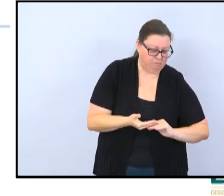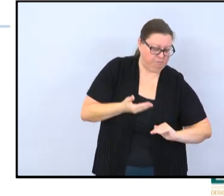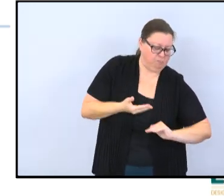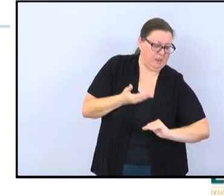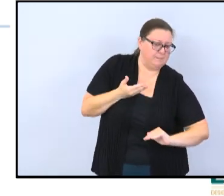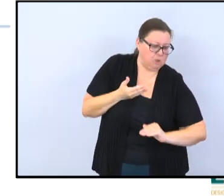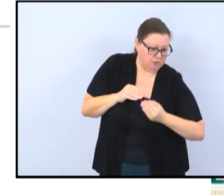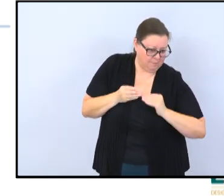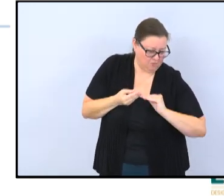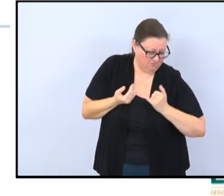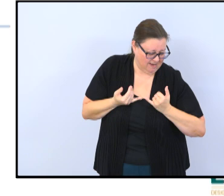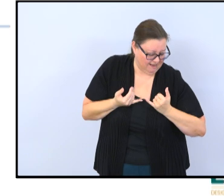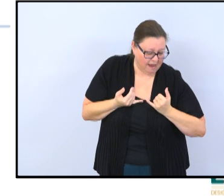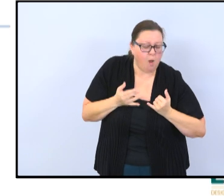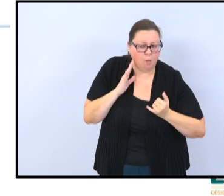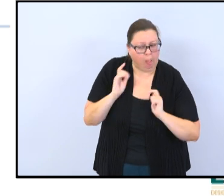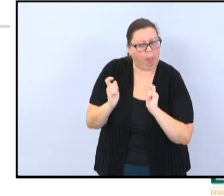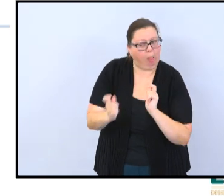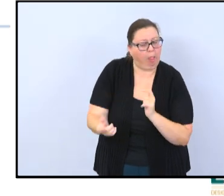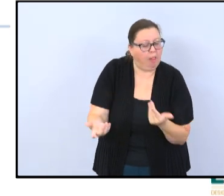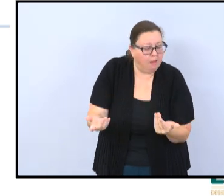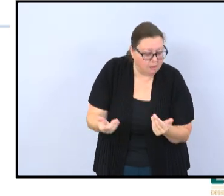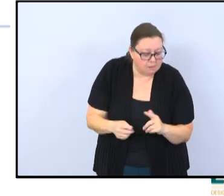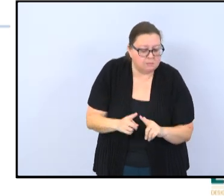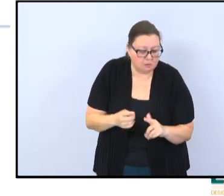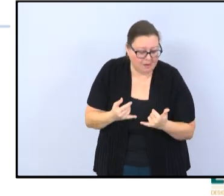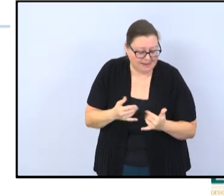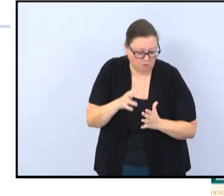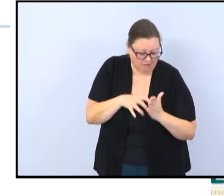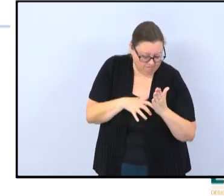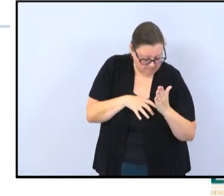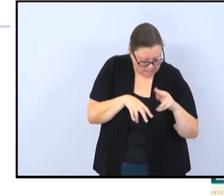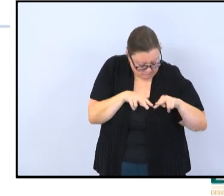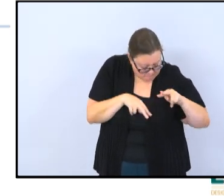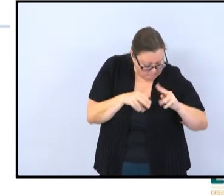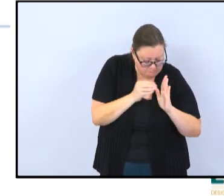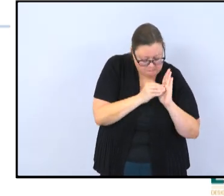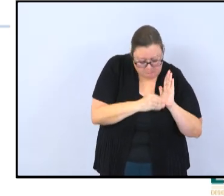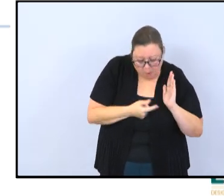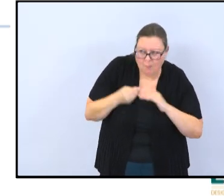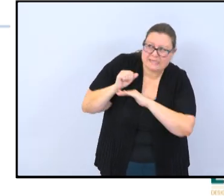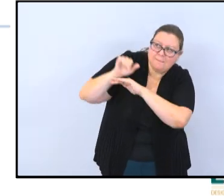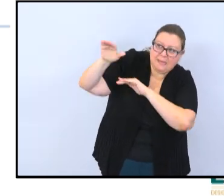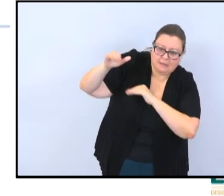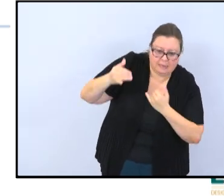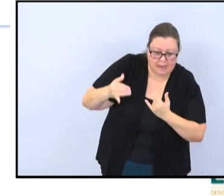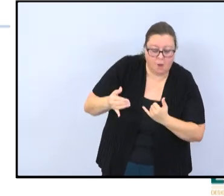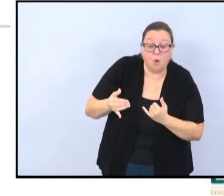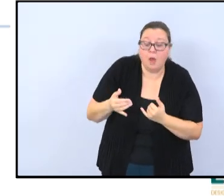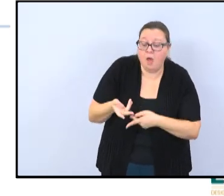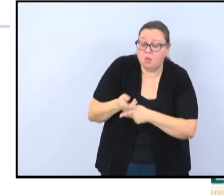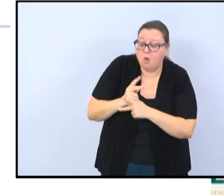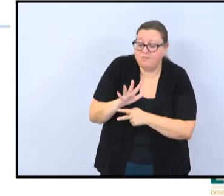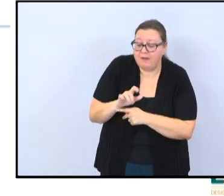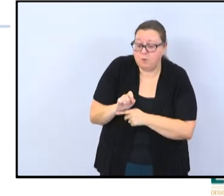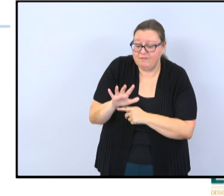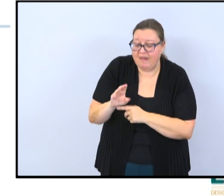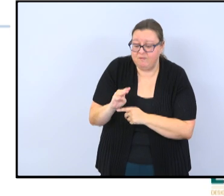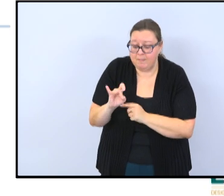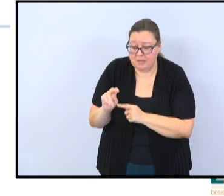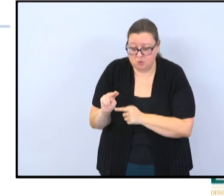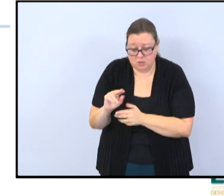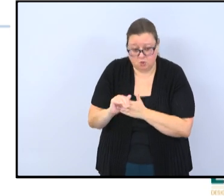These are preliminary numbers, just like it says. These are the numbers we come up that we submitted. So basically right now you're looking at a loan of $5.5